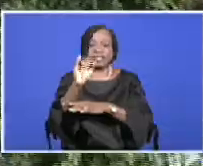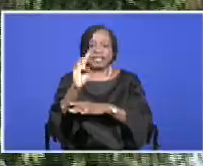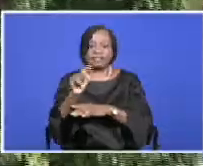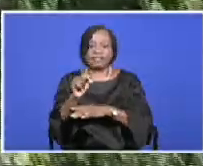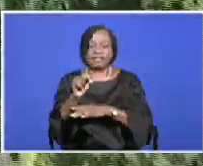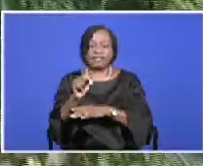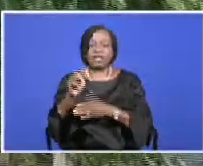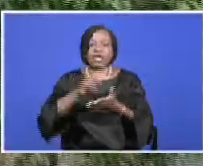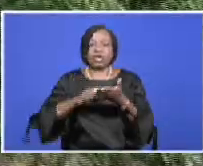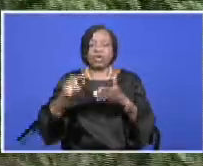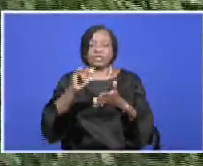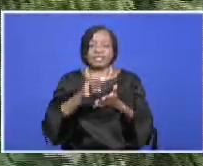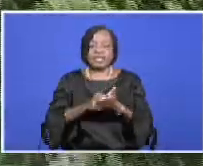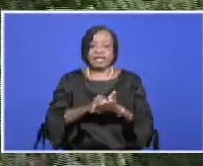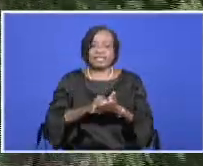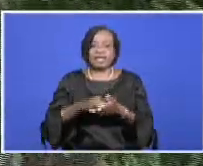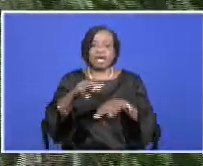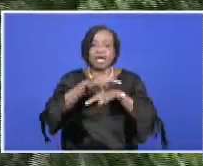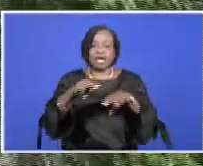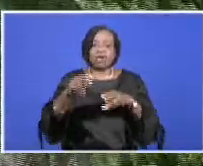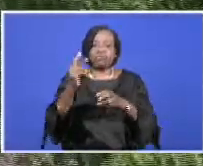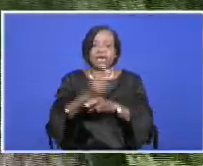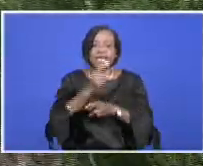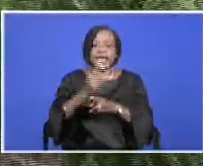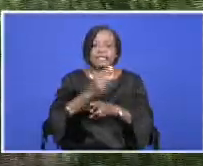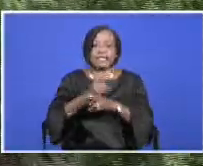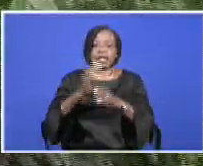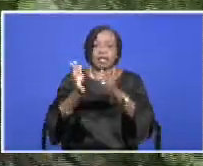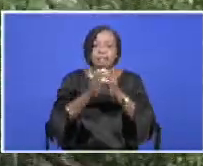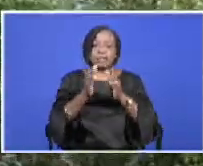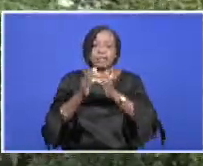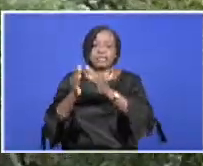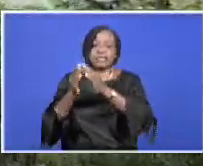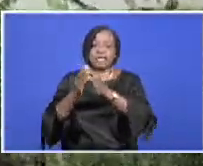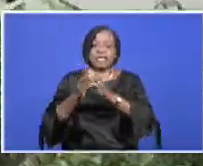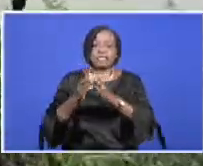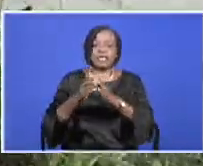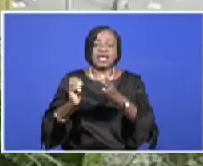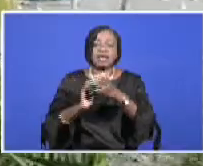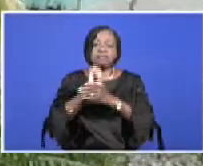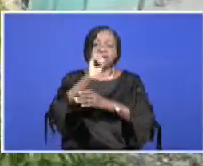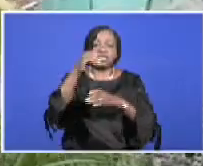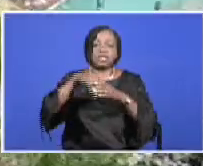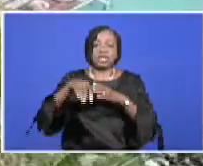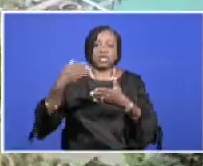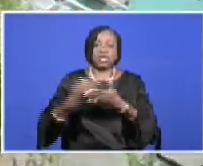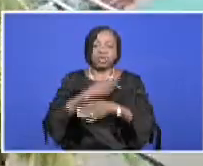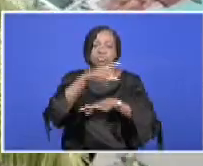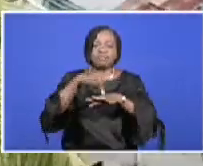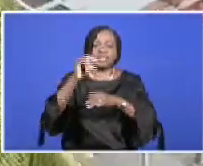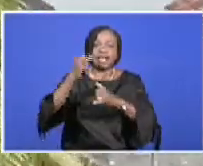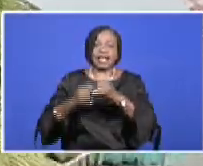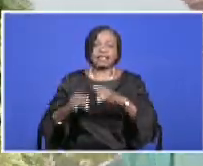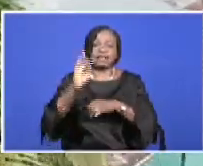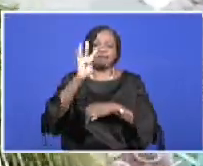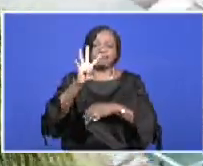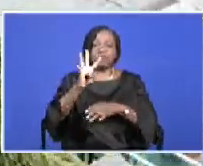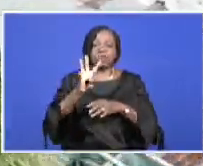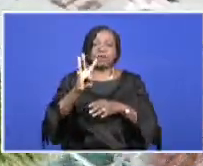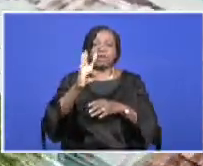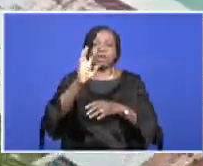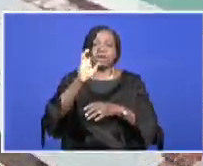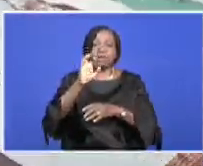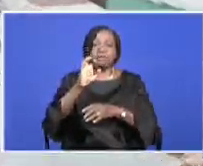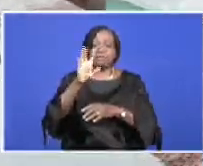Bahamas, notes that unregulated communities have emerged in New Providence in the last four decades, and the government presumes that it is